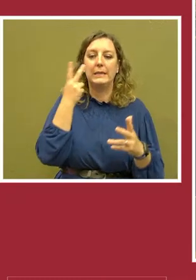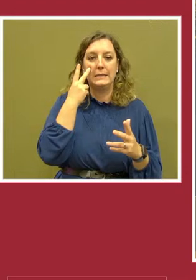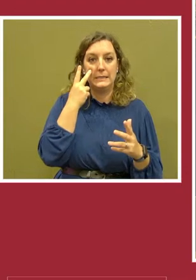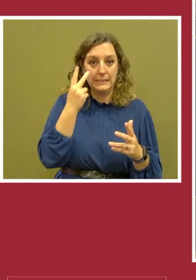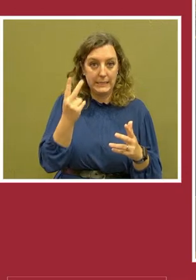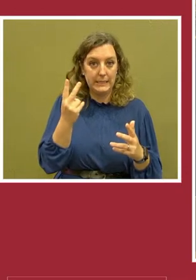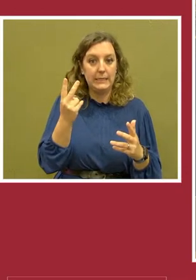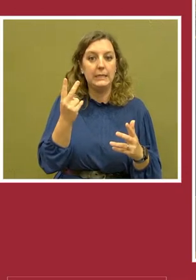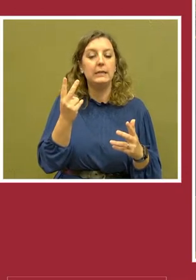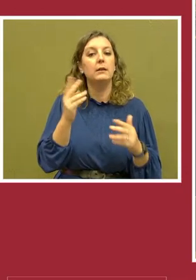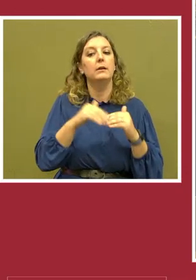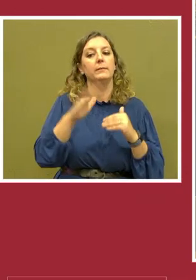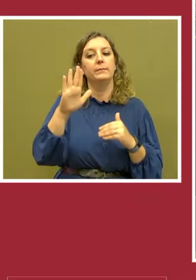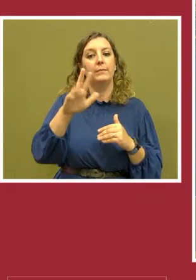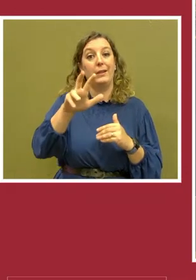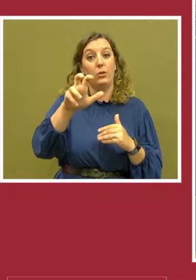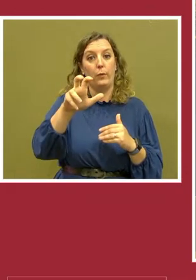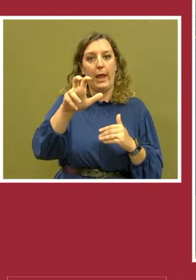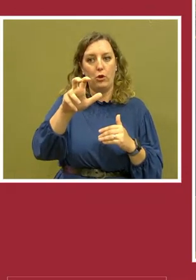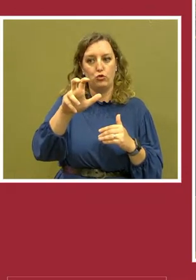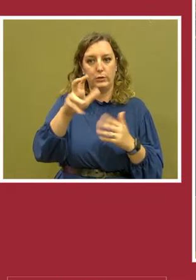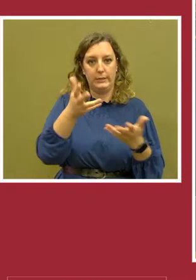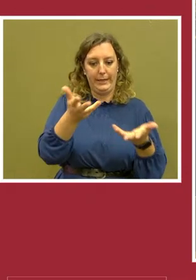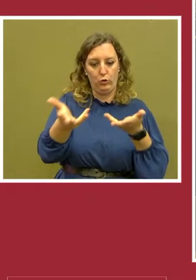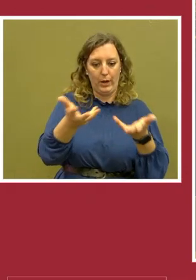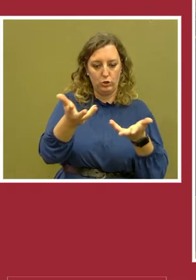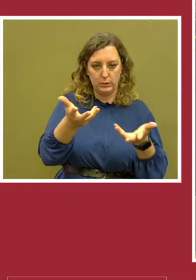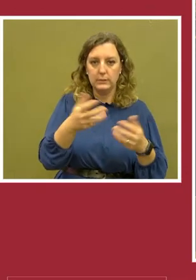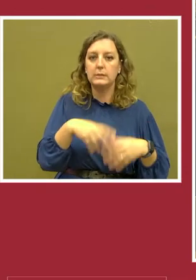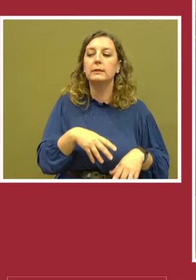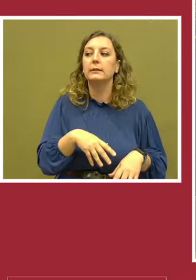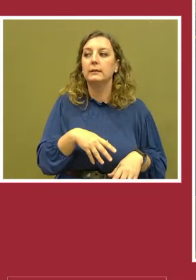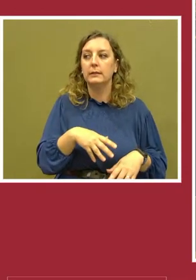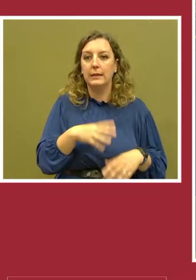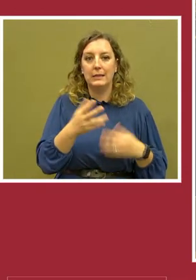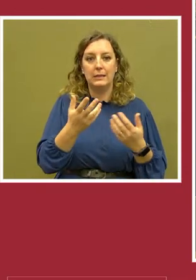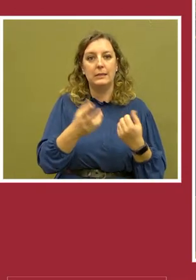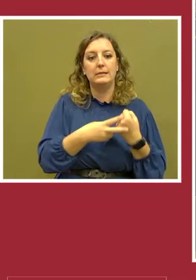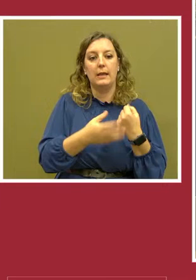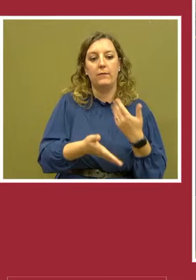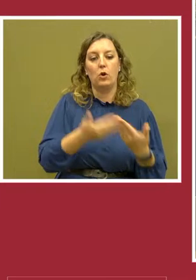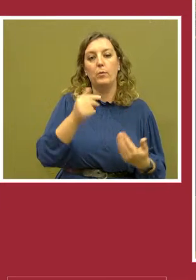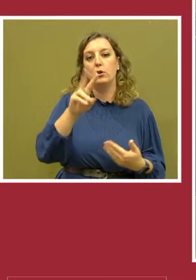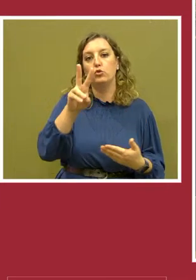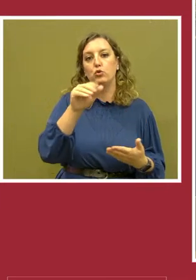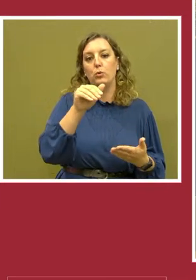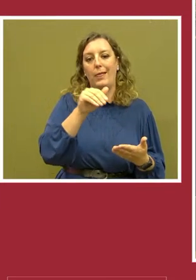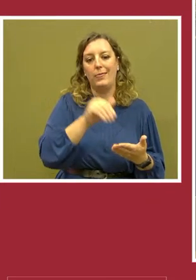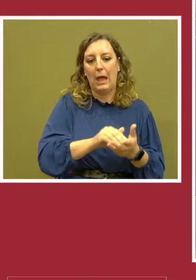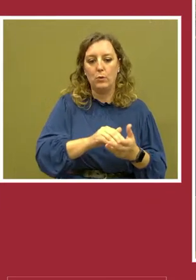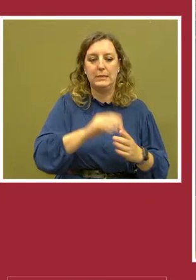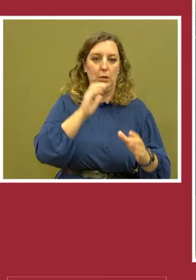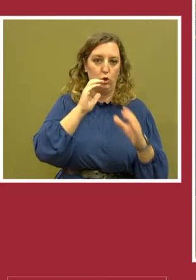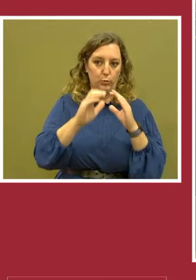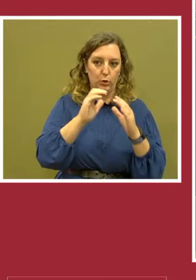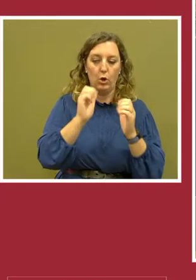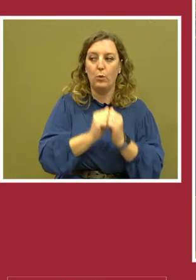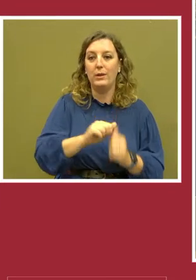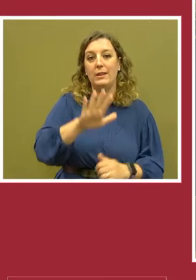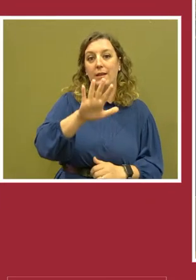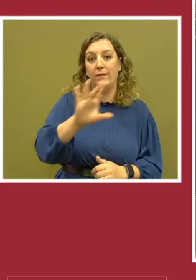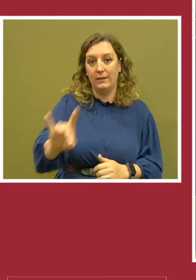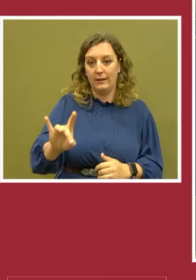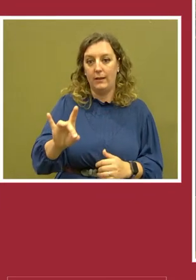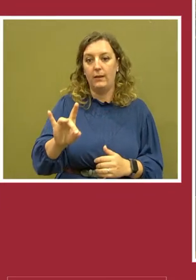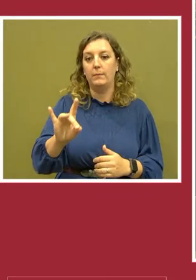seen over 300 interactions and saved almost 2,000 communications with 58